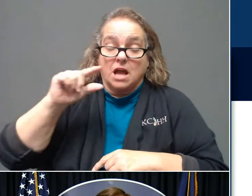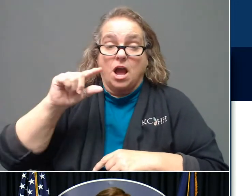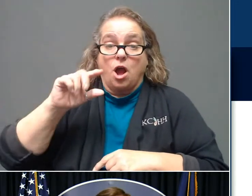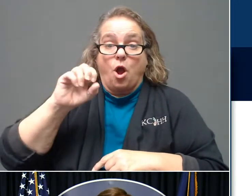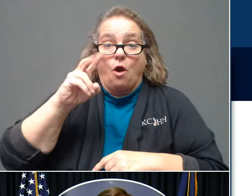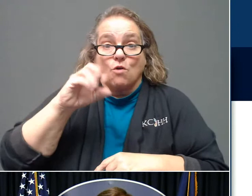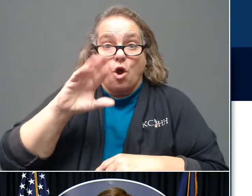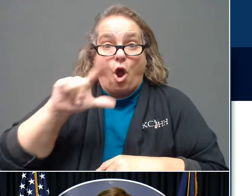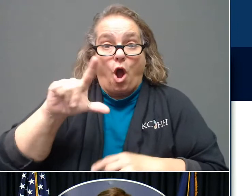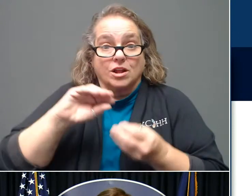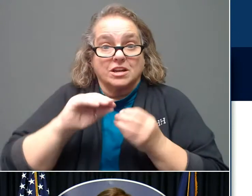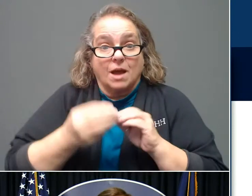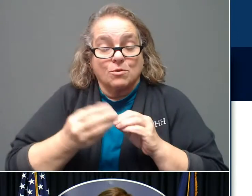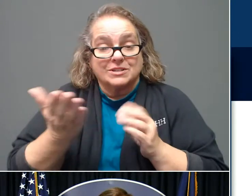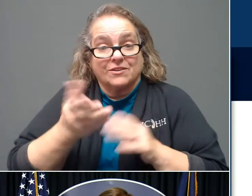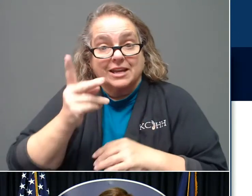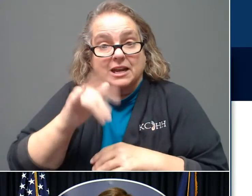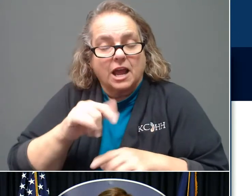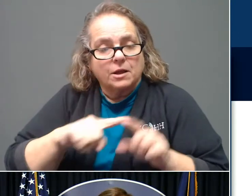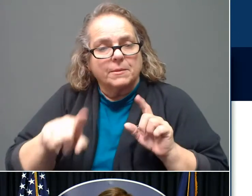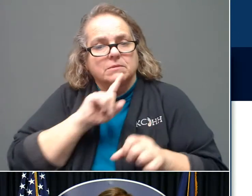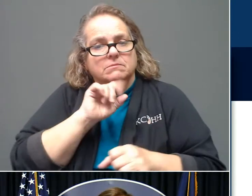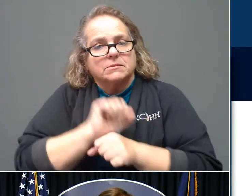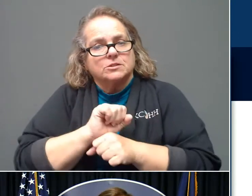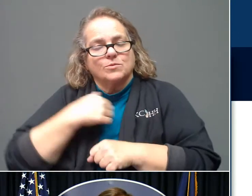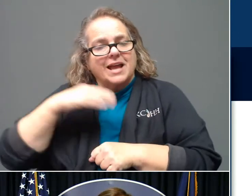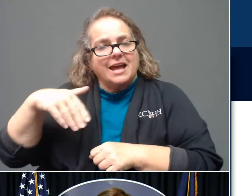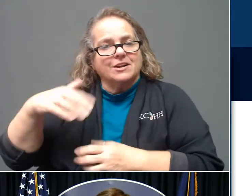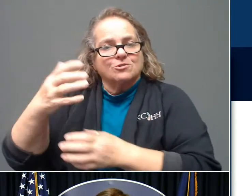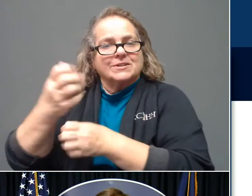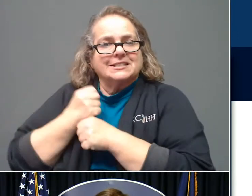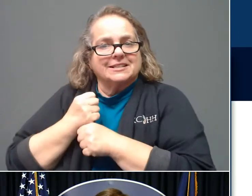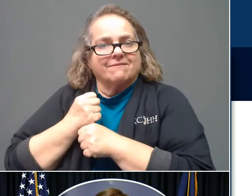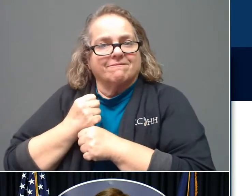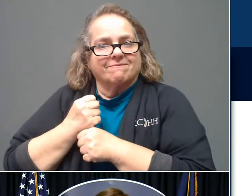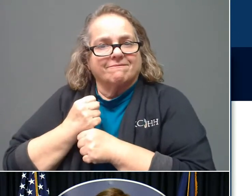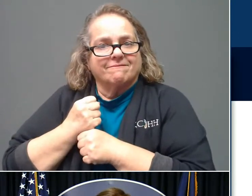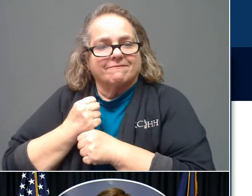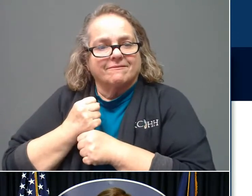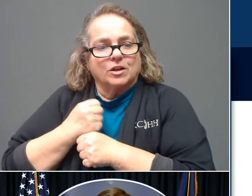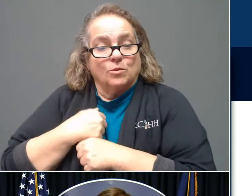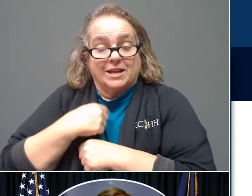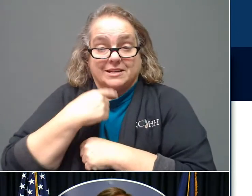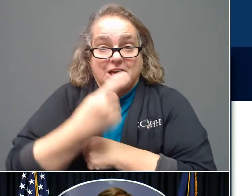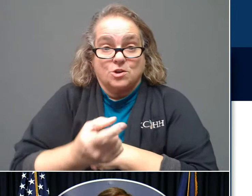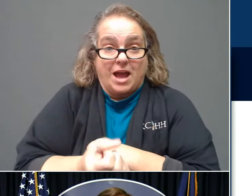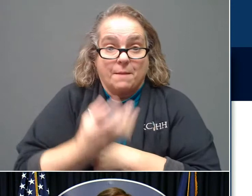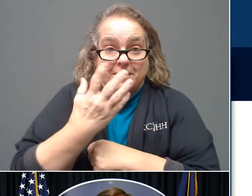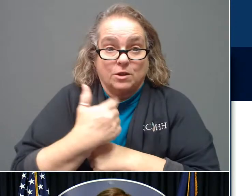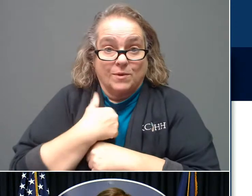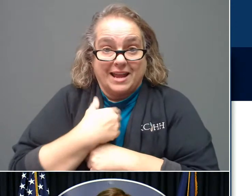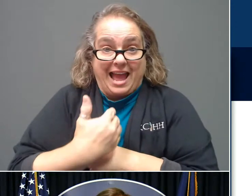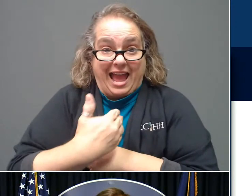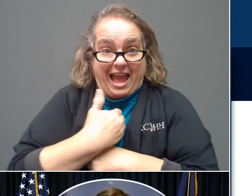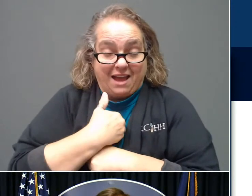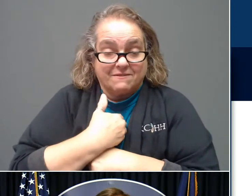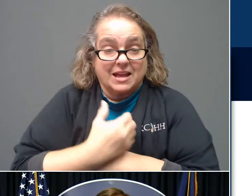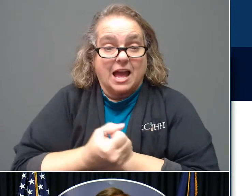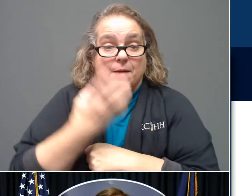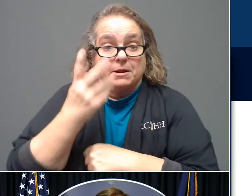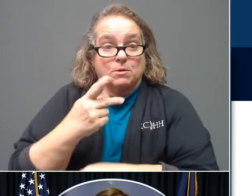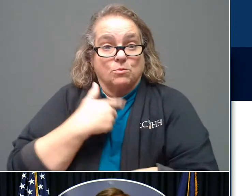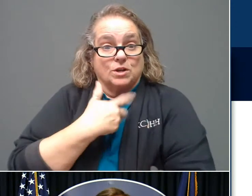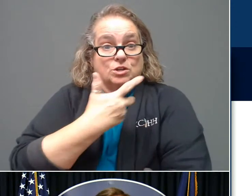in fact we hadn't received a lot of them. That we were telling you how many we had versus how many people we vaccinated, when